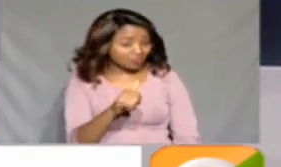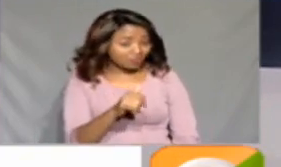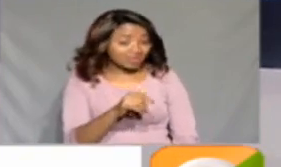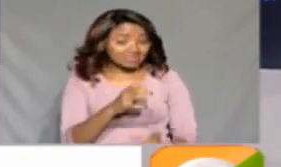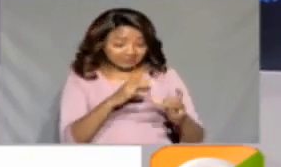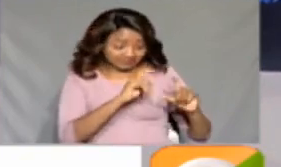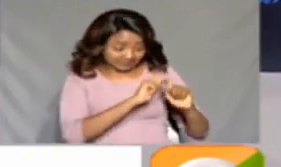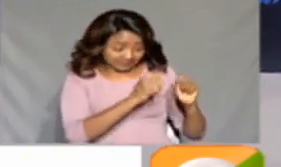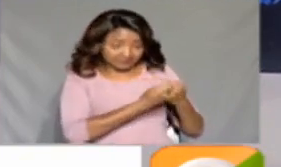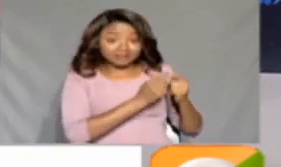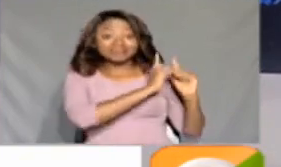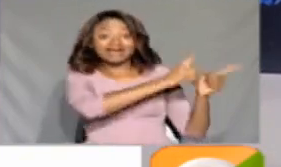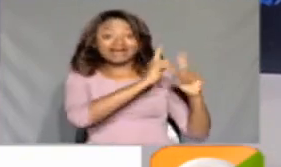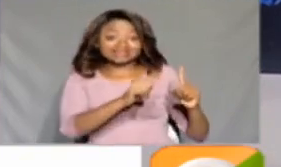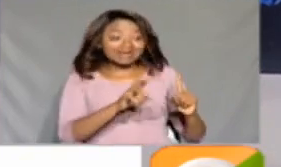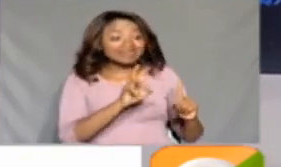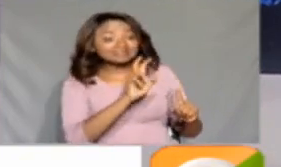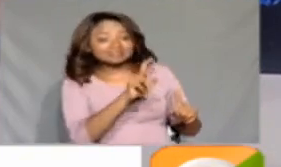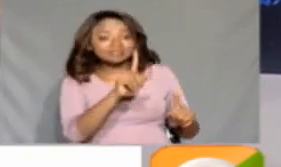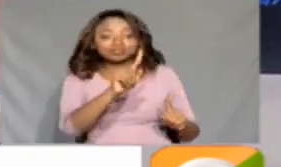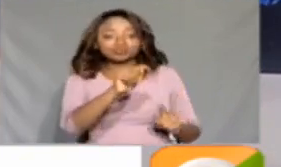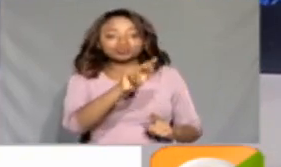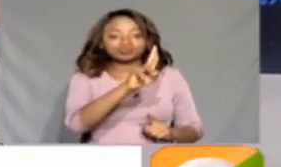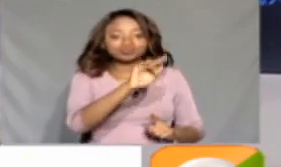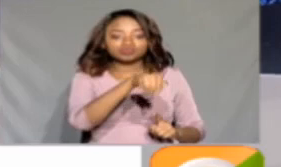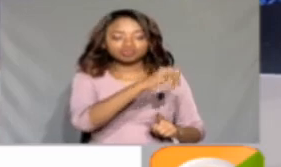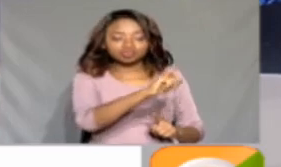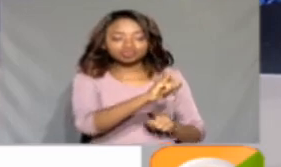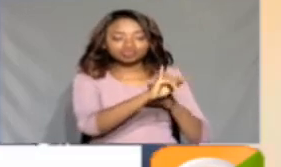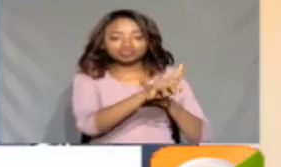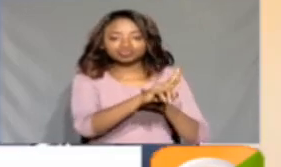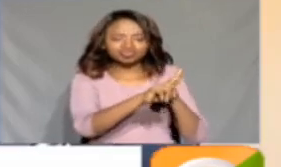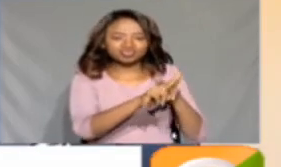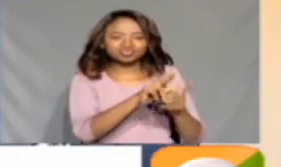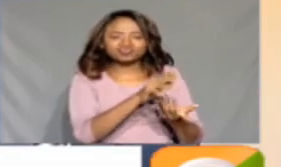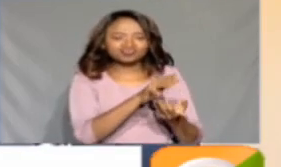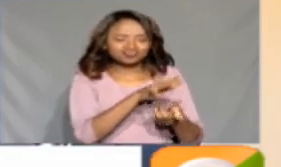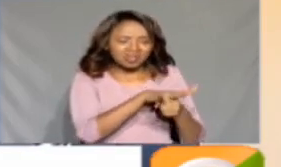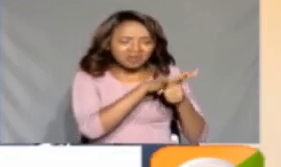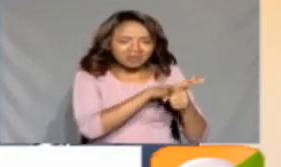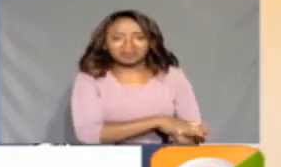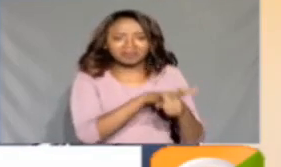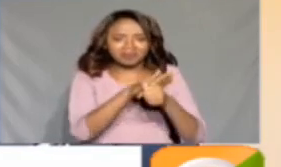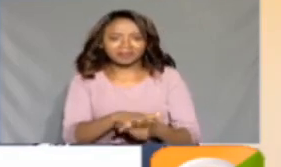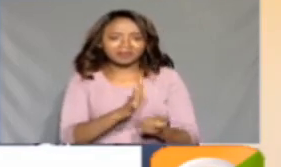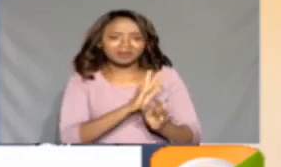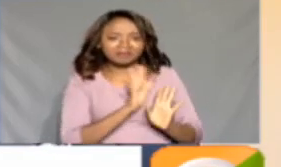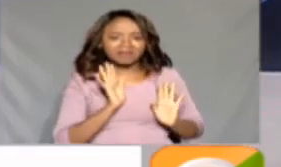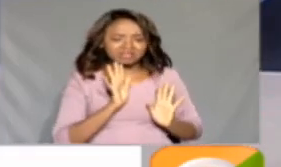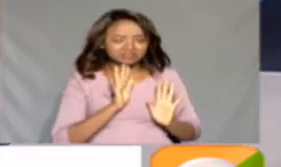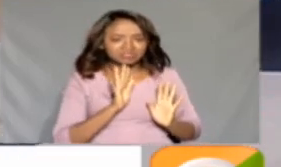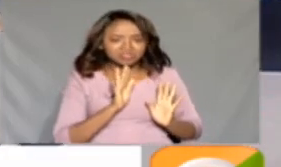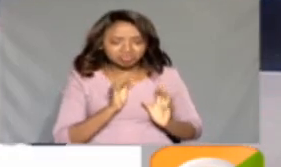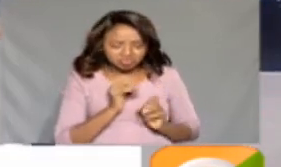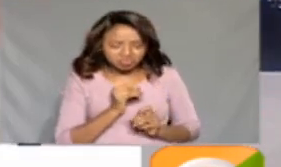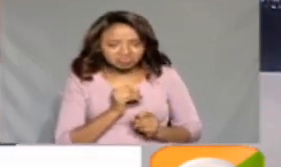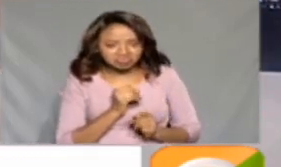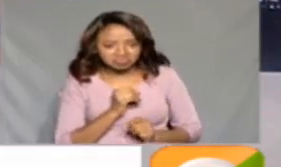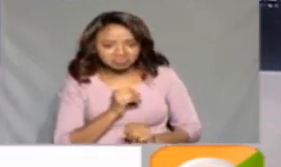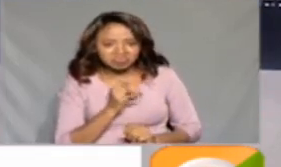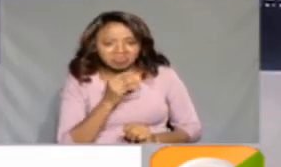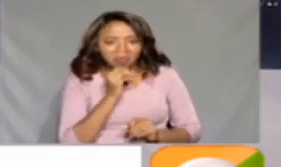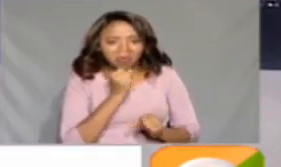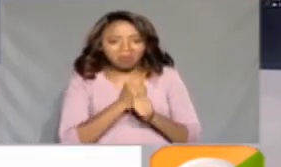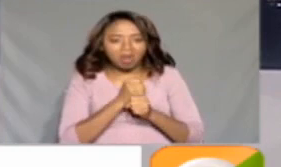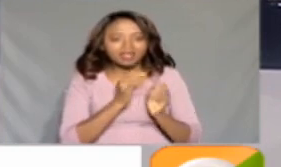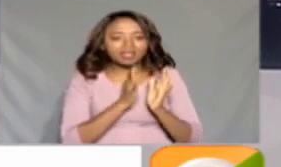team. They are seeing you as being biased against the deputy president, and they want you out because of that leaked audio. They also say you're working behind the scenes